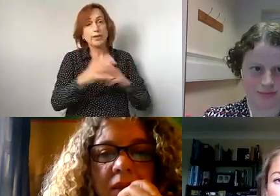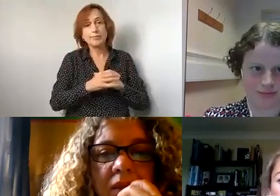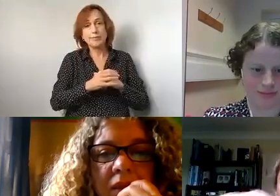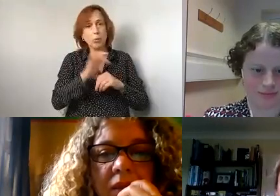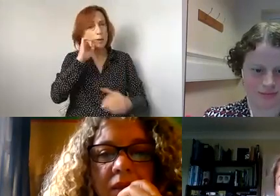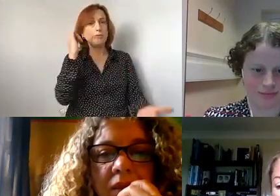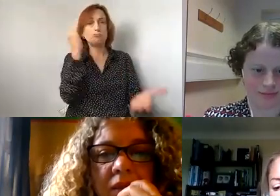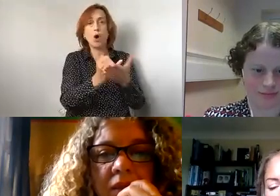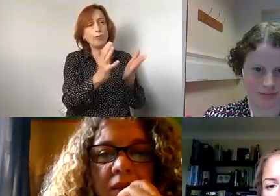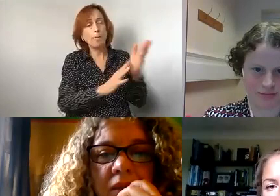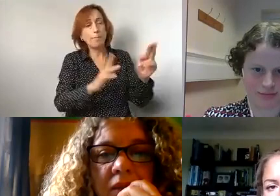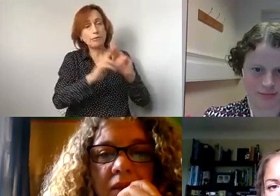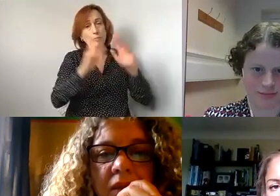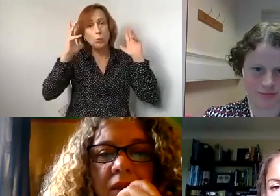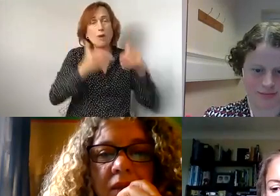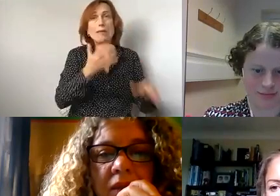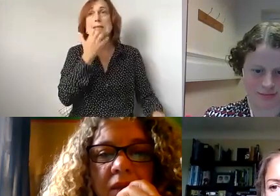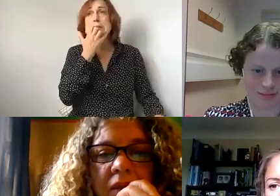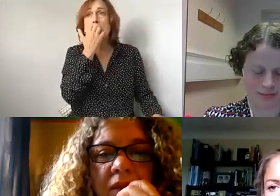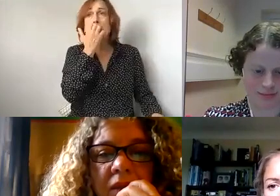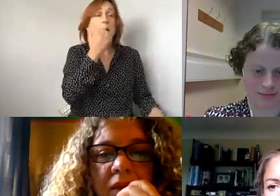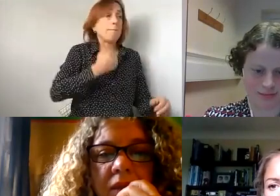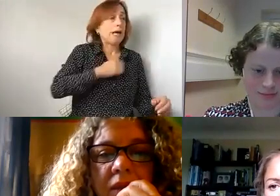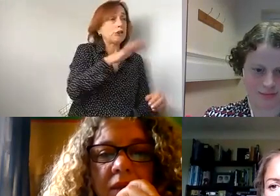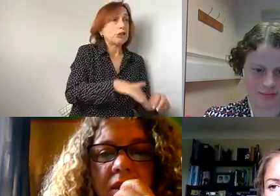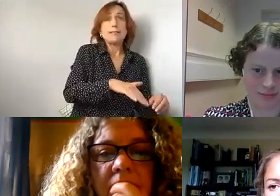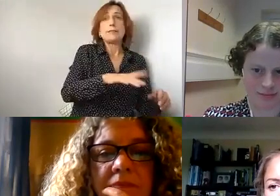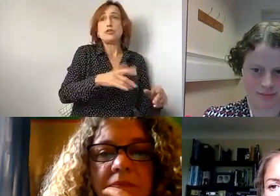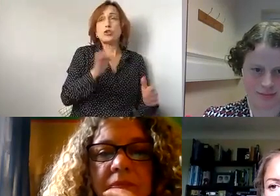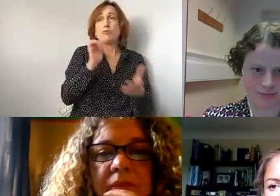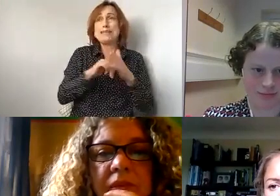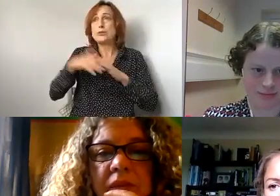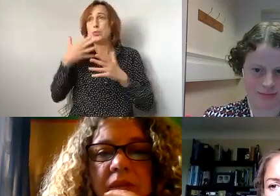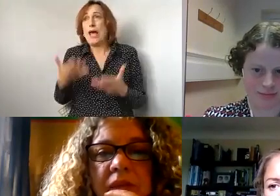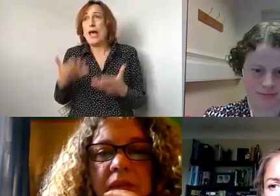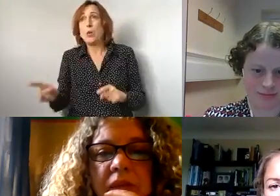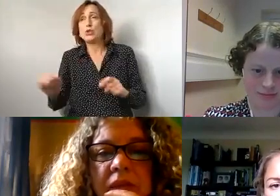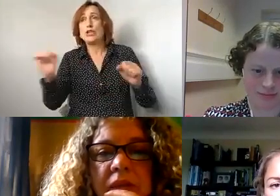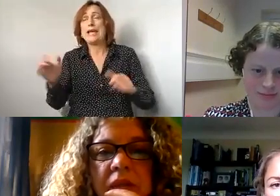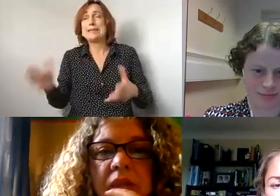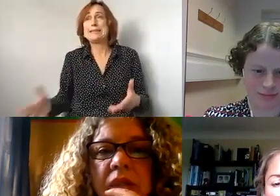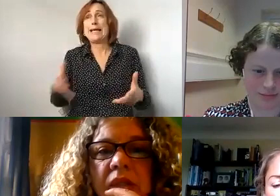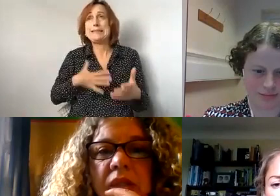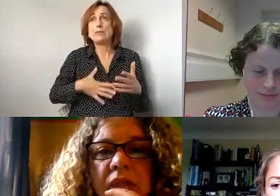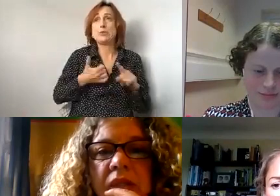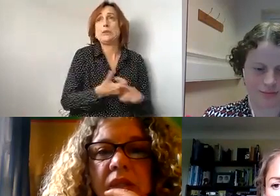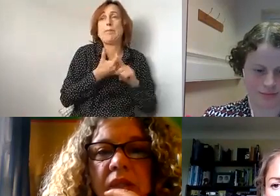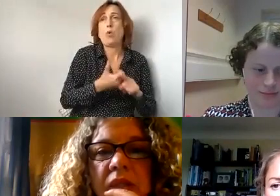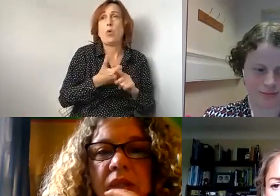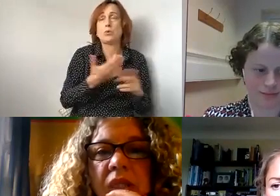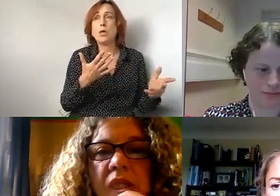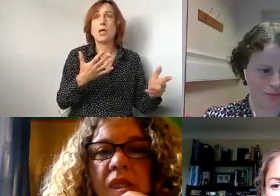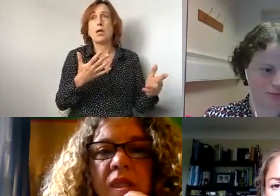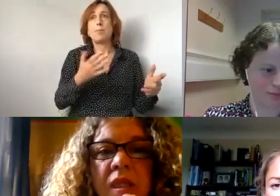for parents to fear fines. And of course, these sanctions come with potential criminal prosecutions. These are